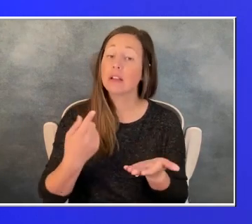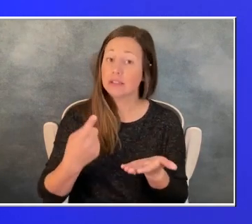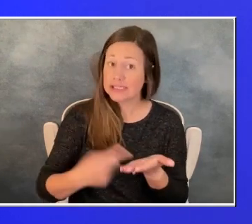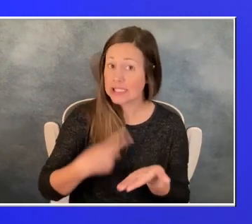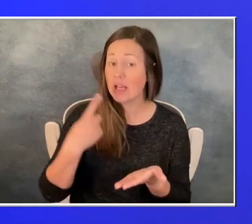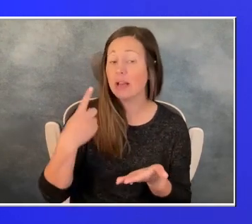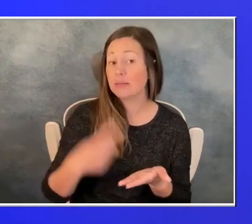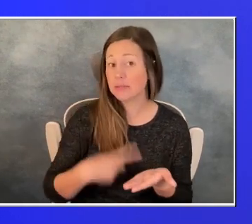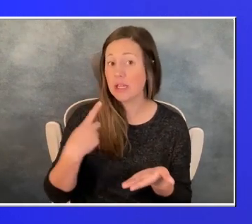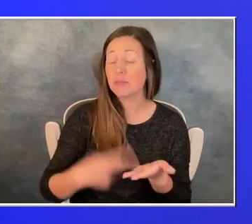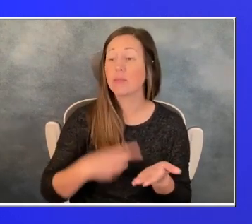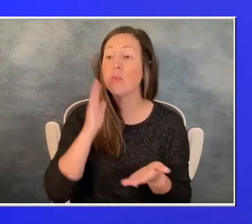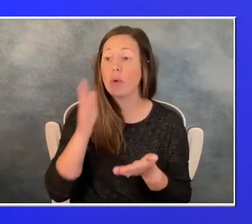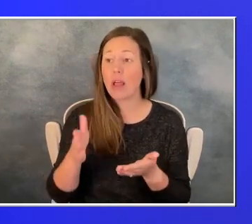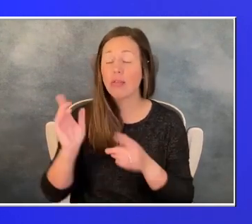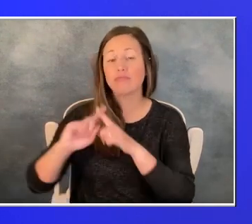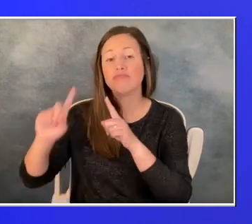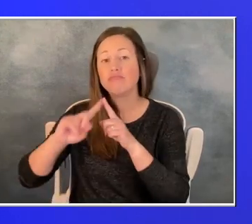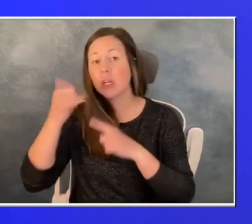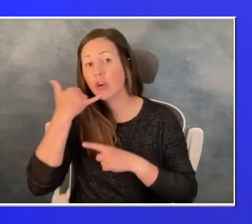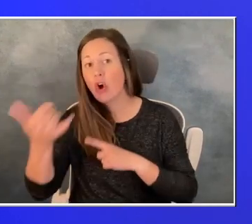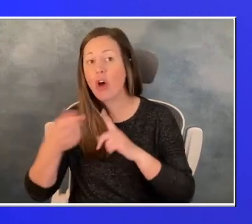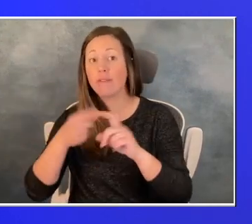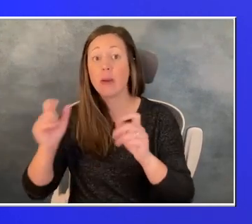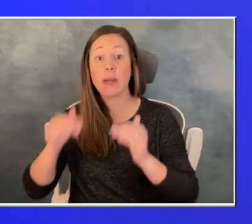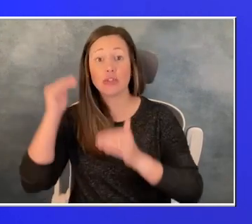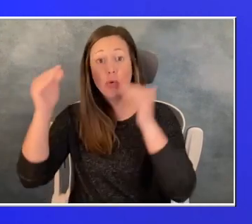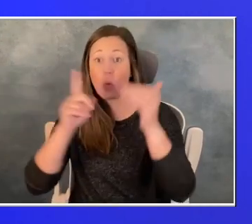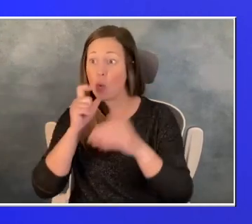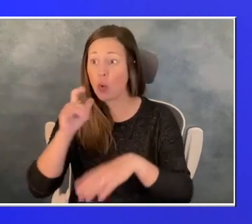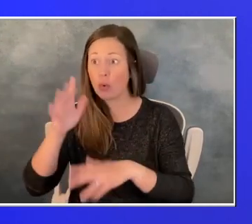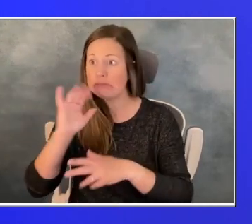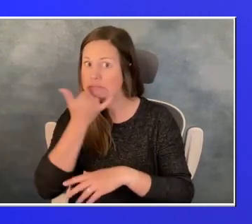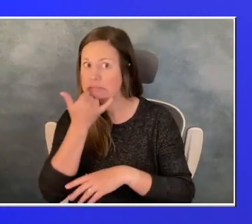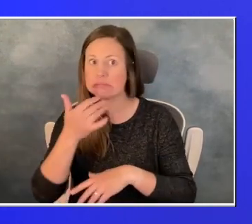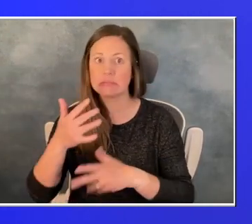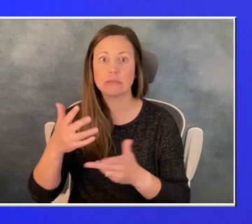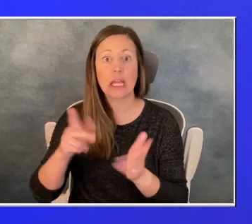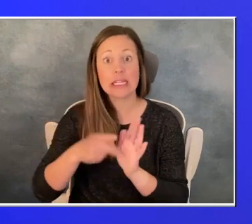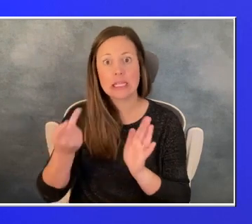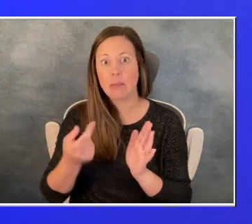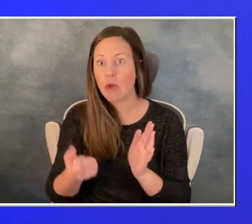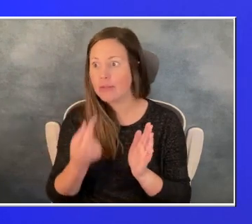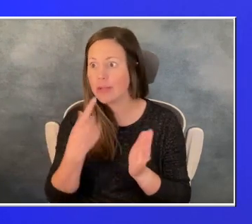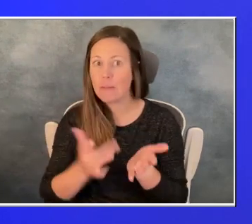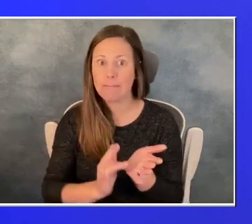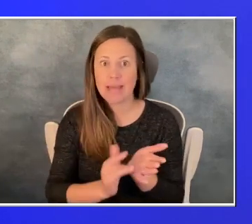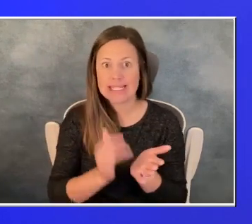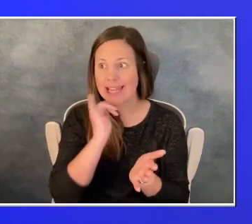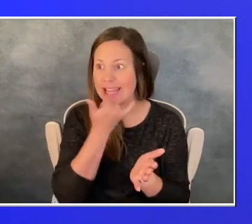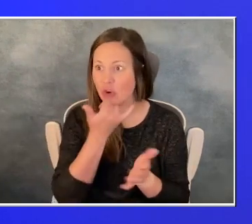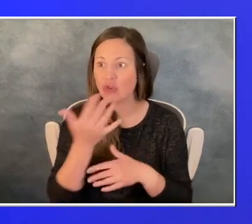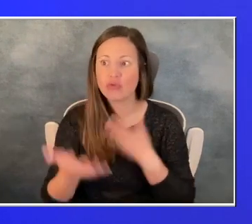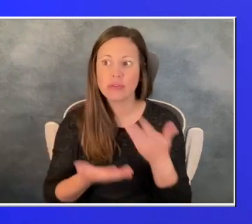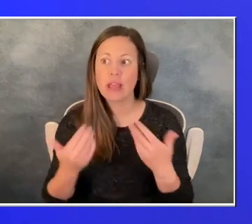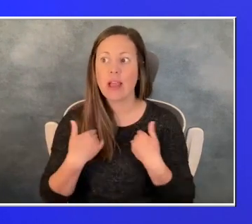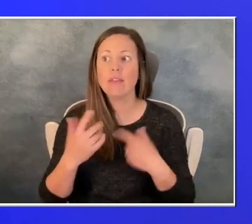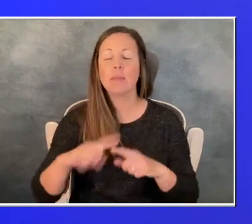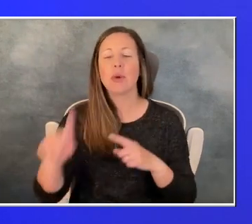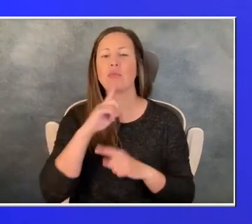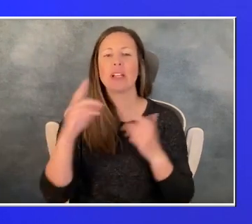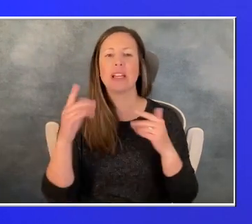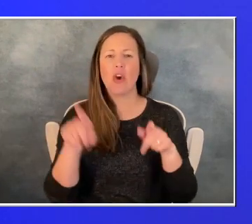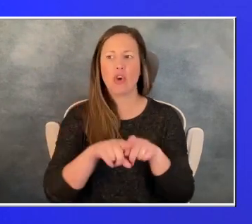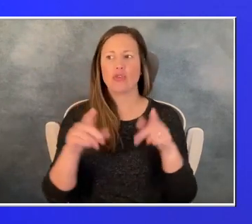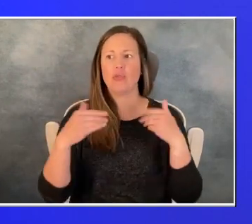a variety of calls from adults that get into things. We have, double doses, medication errors, but then we do have a large chunk of